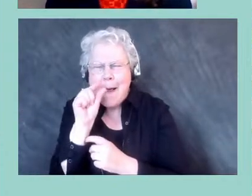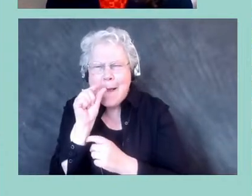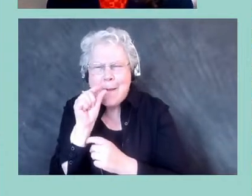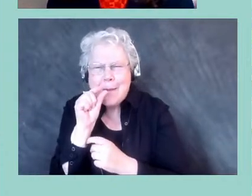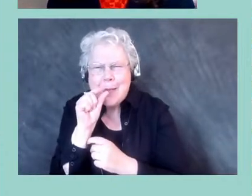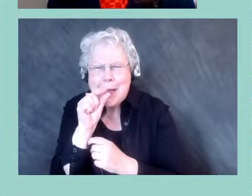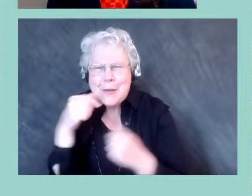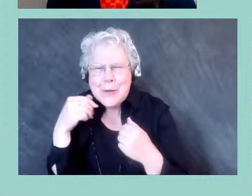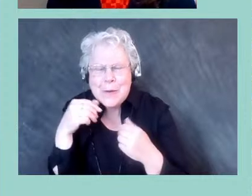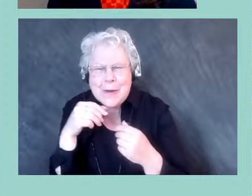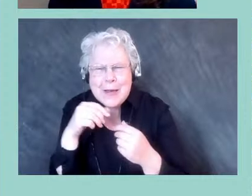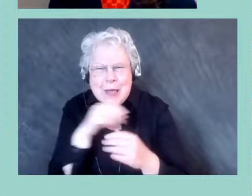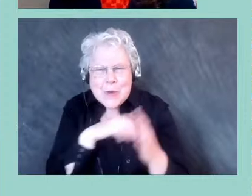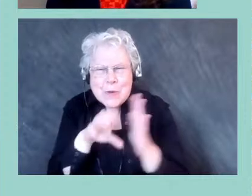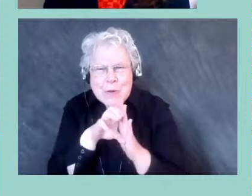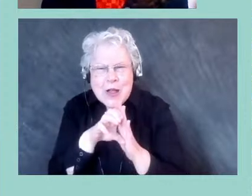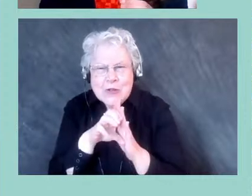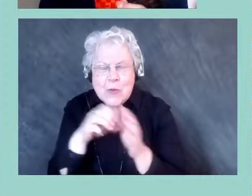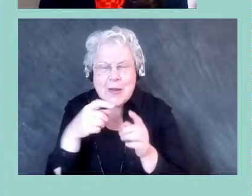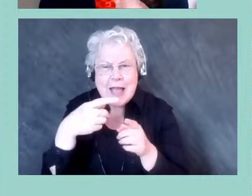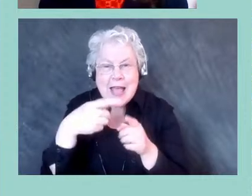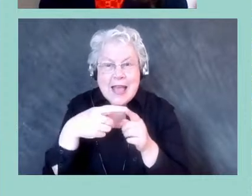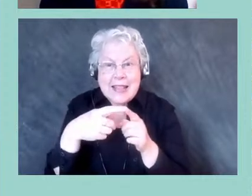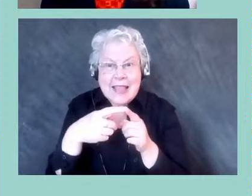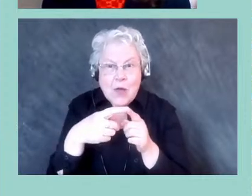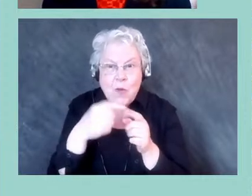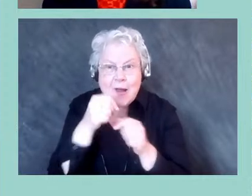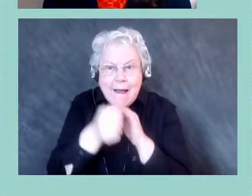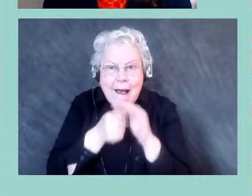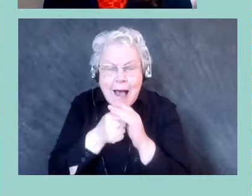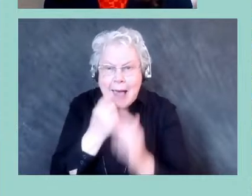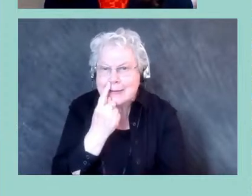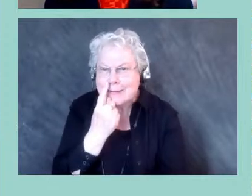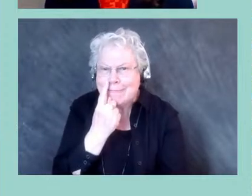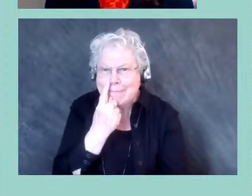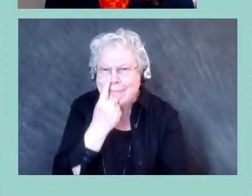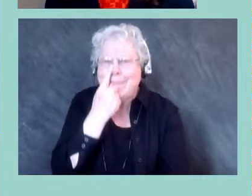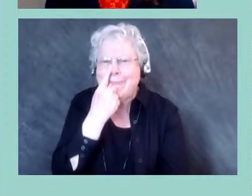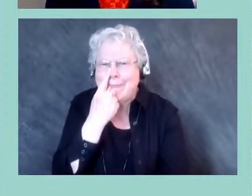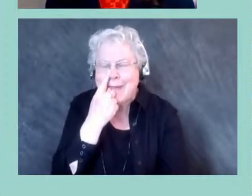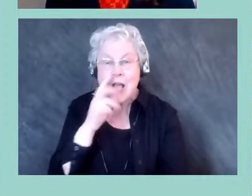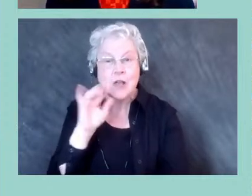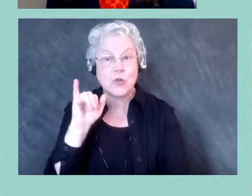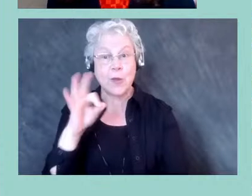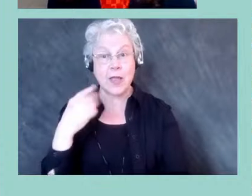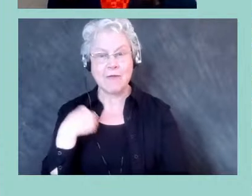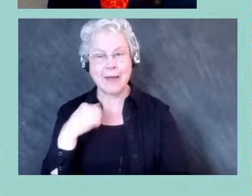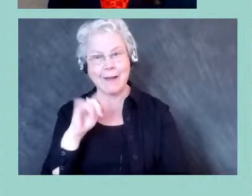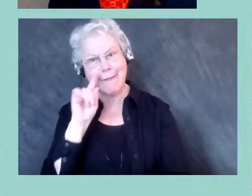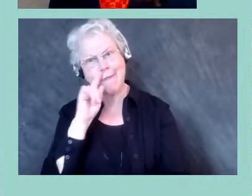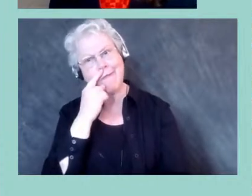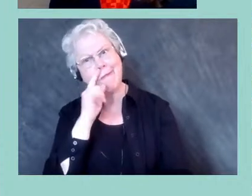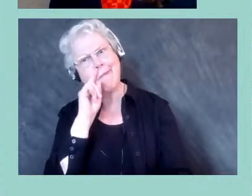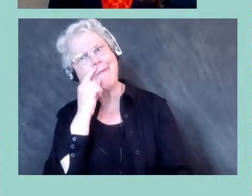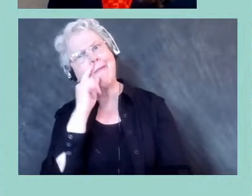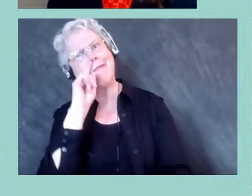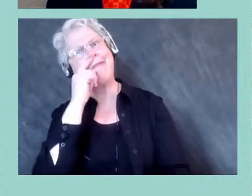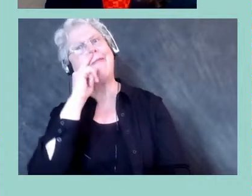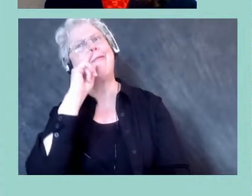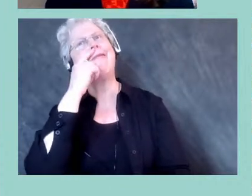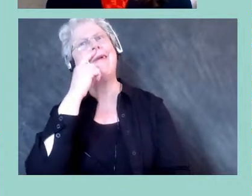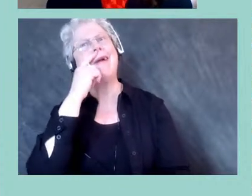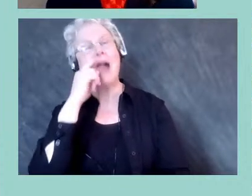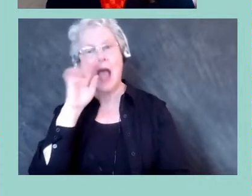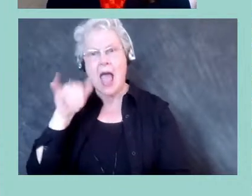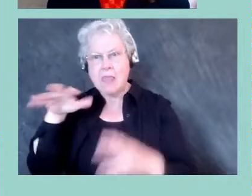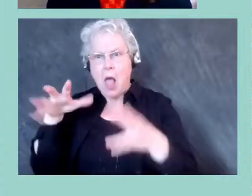the upper corners and crevices of our noses. And should we be picking our noses at a time when